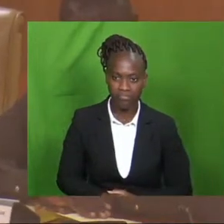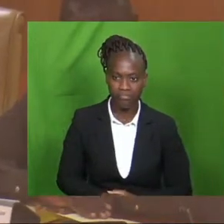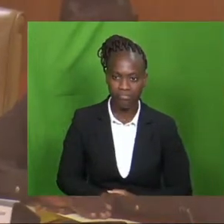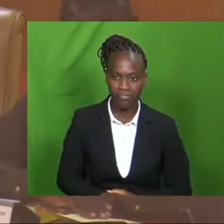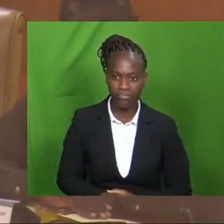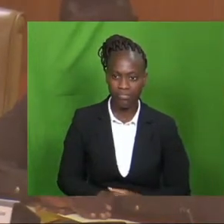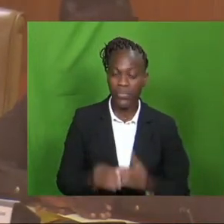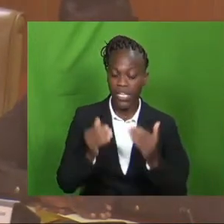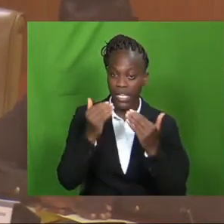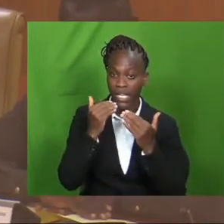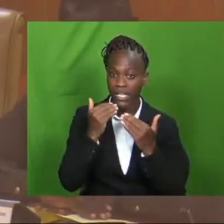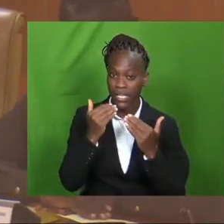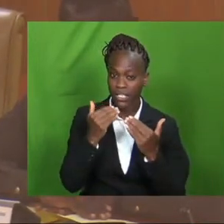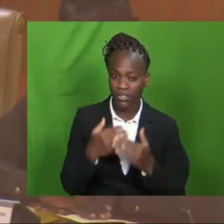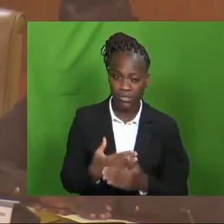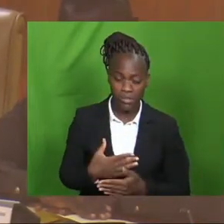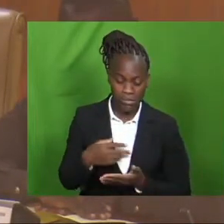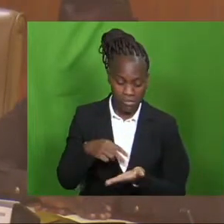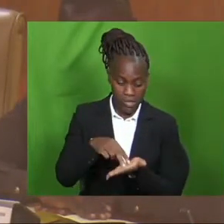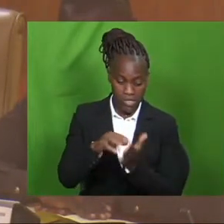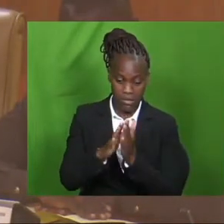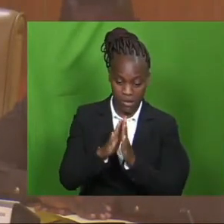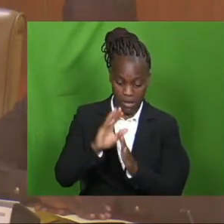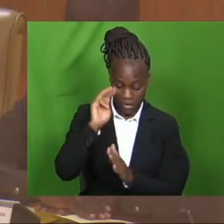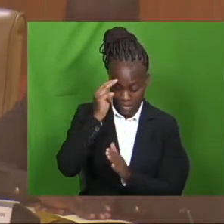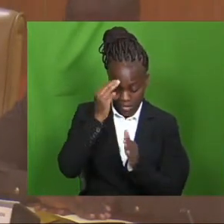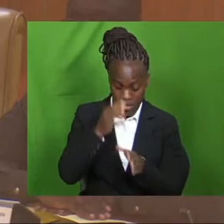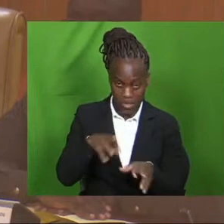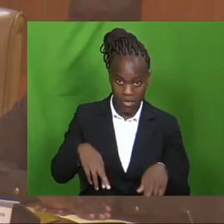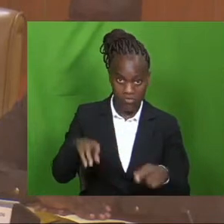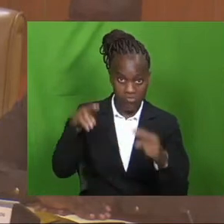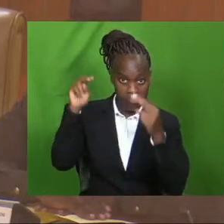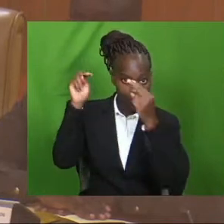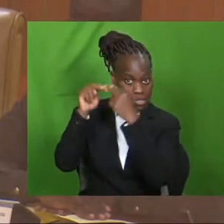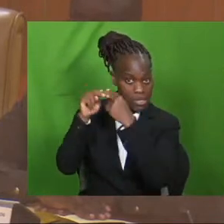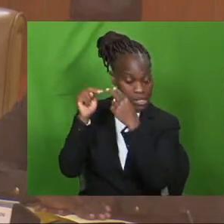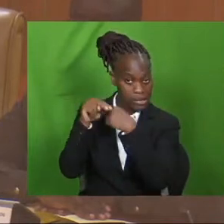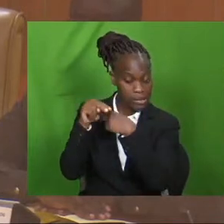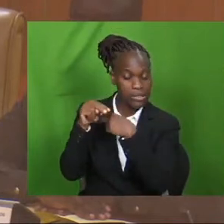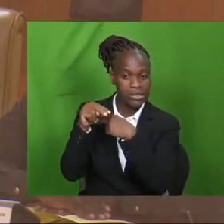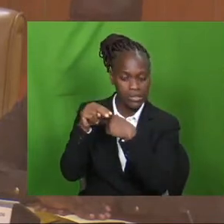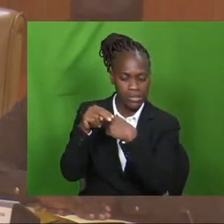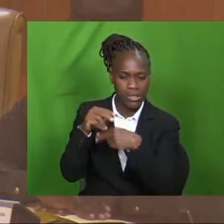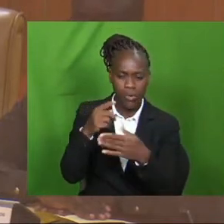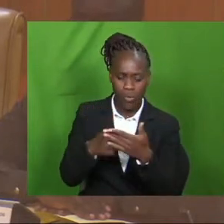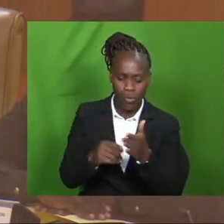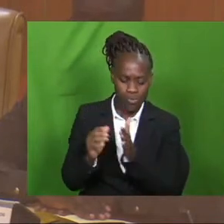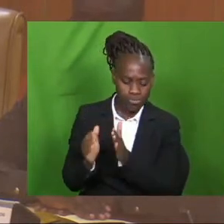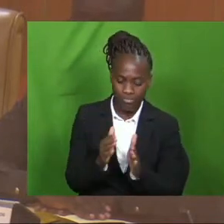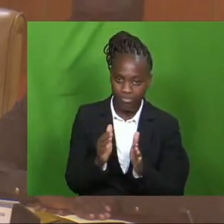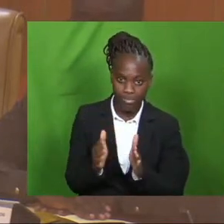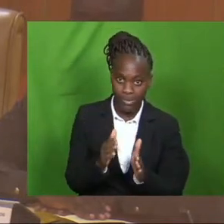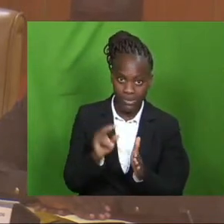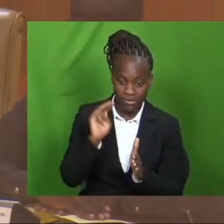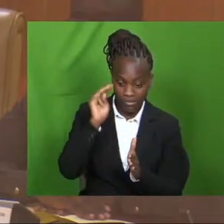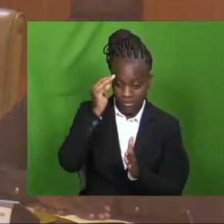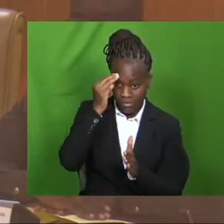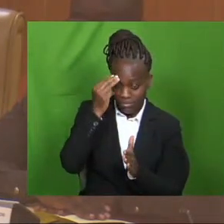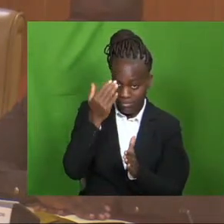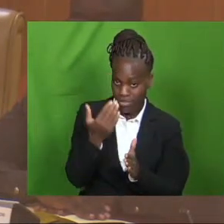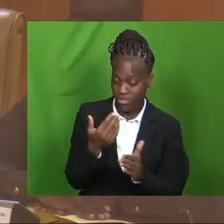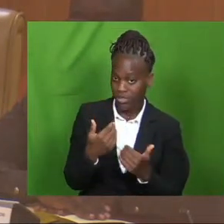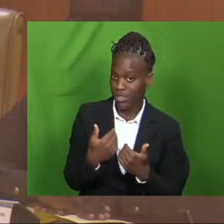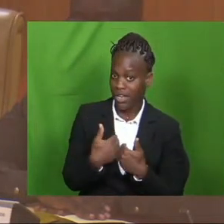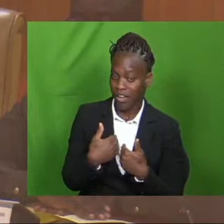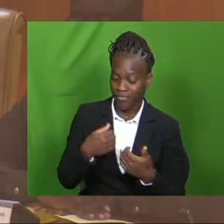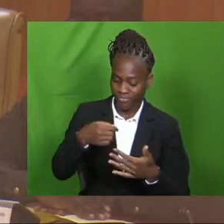Mr. Speaker, I rise to ask the Minister for Roads and Highways what plans the ministry has for the